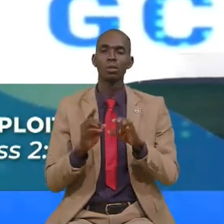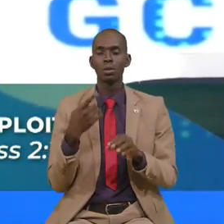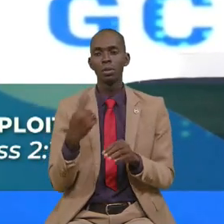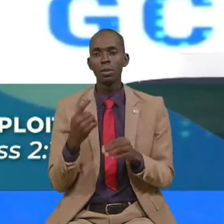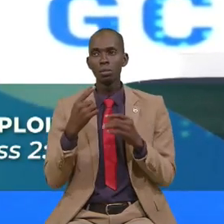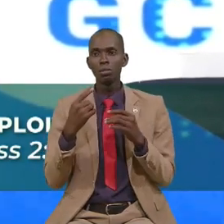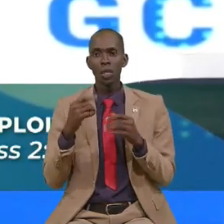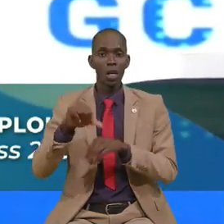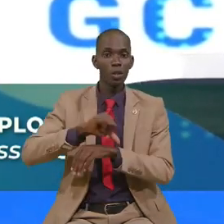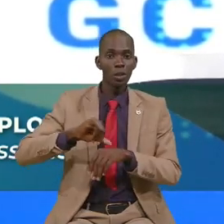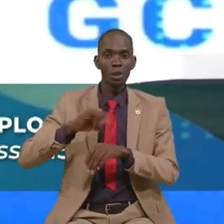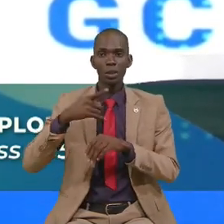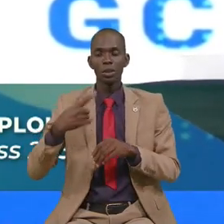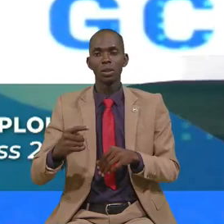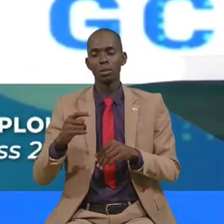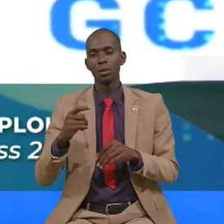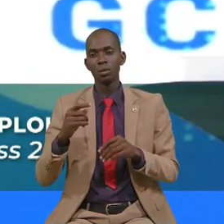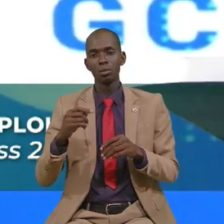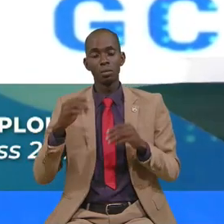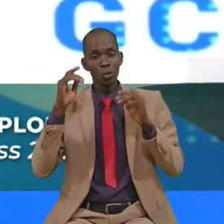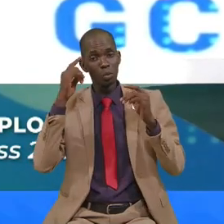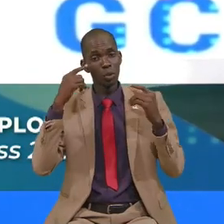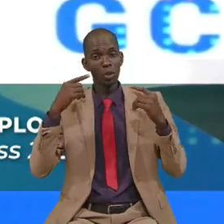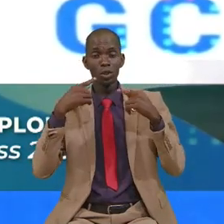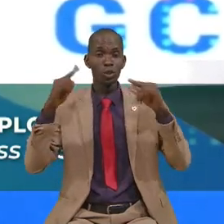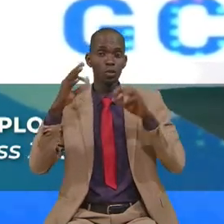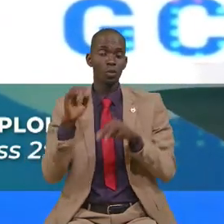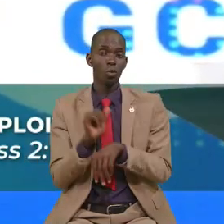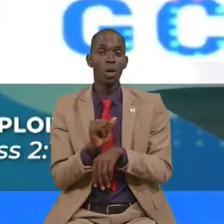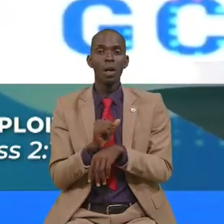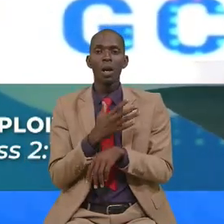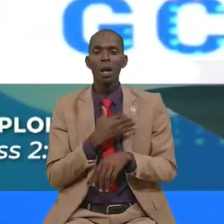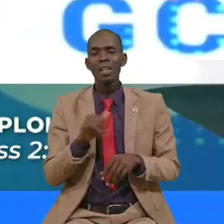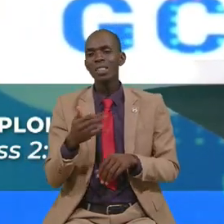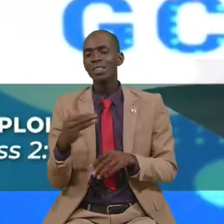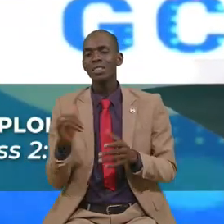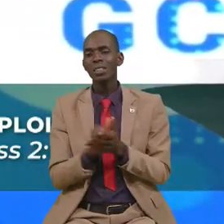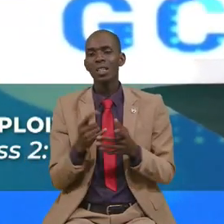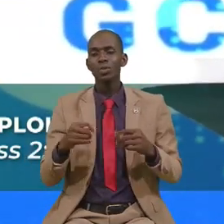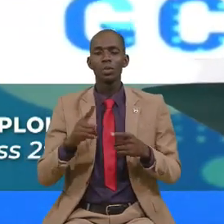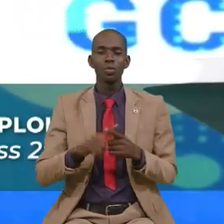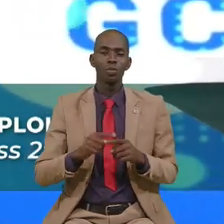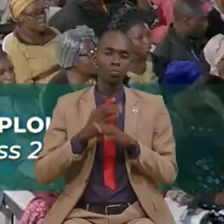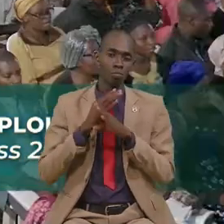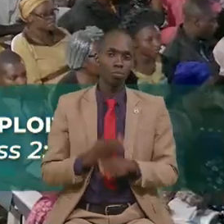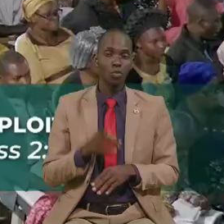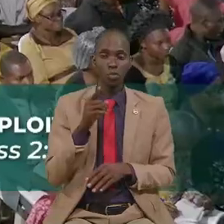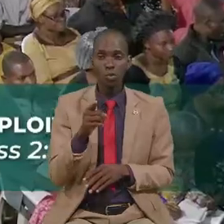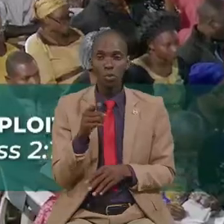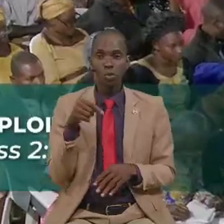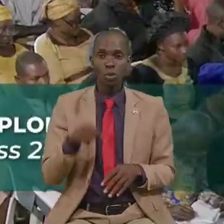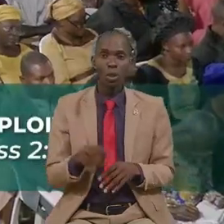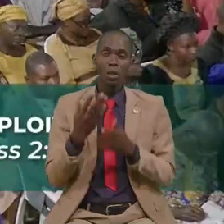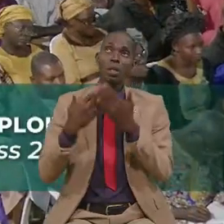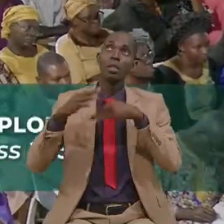power. Anything that tries to lock you up, angels will come from heaven and open